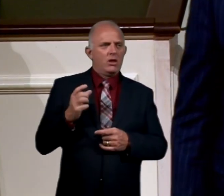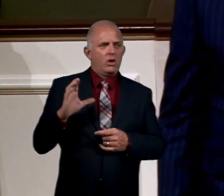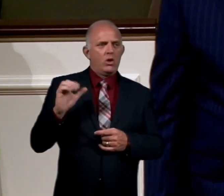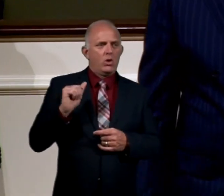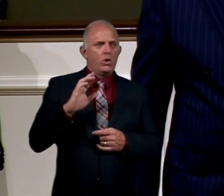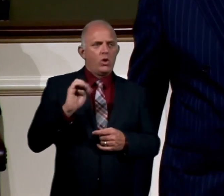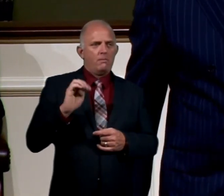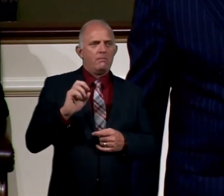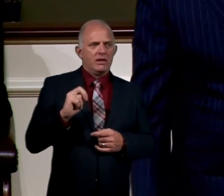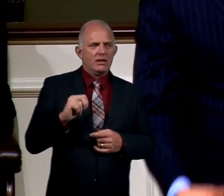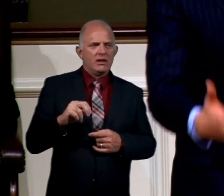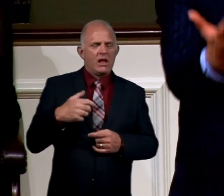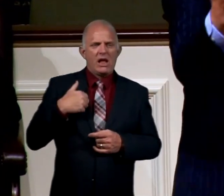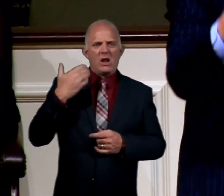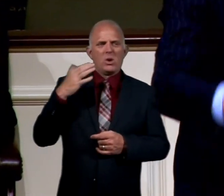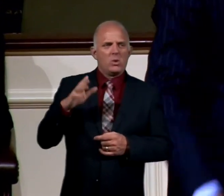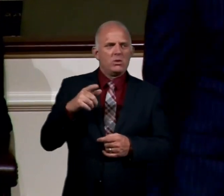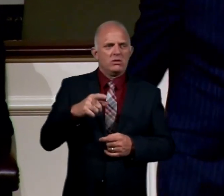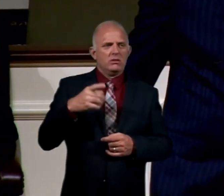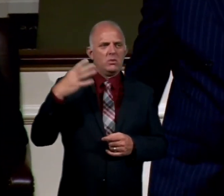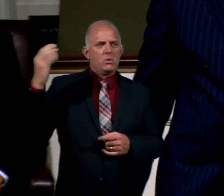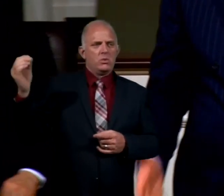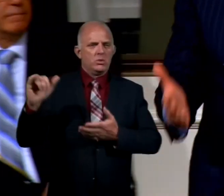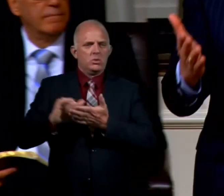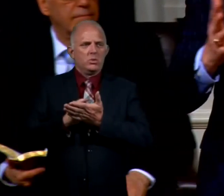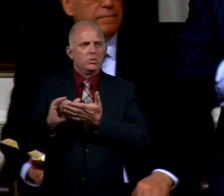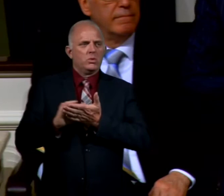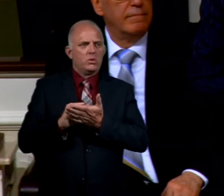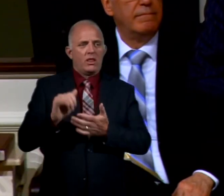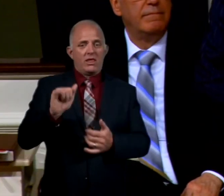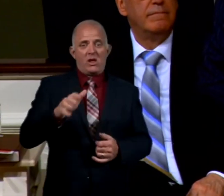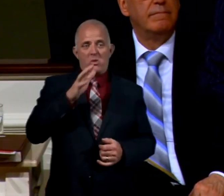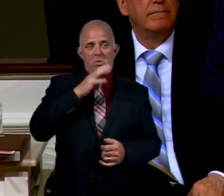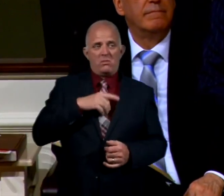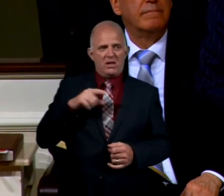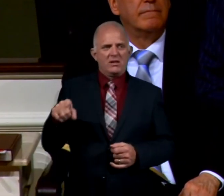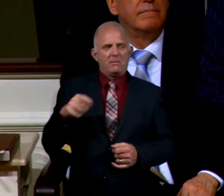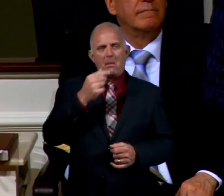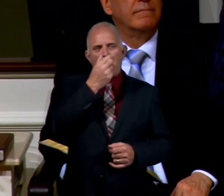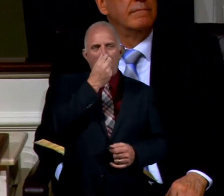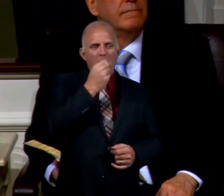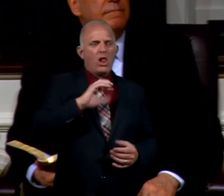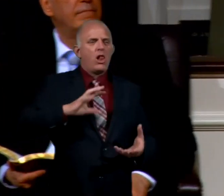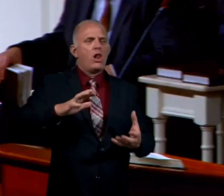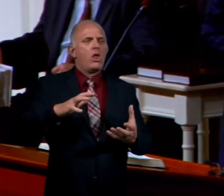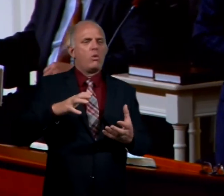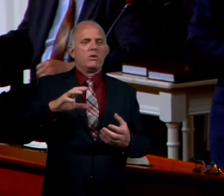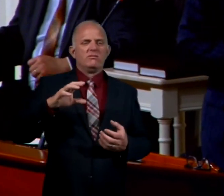New York, was witnessing to people. She was at a laundromat, and I walked up to her,